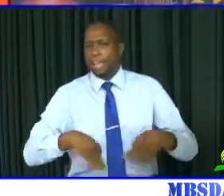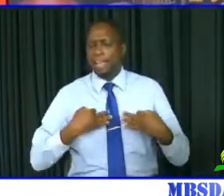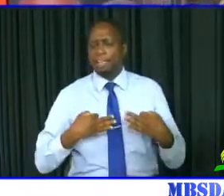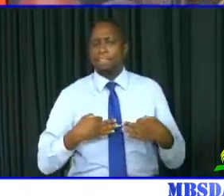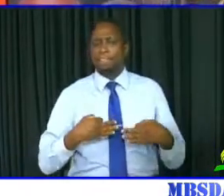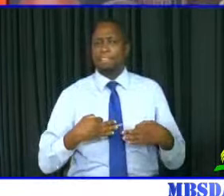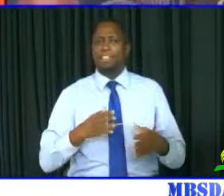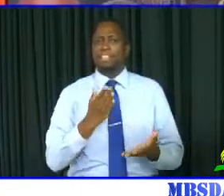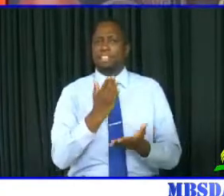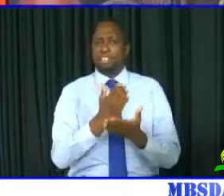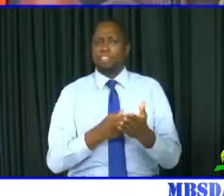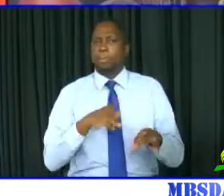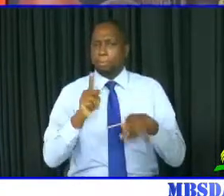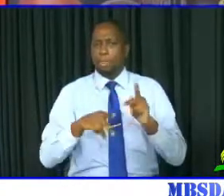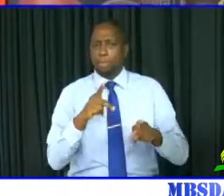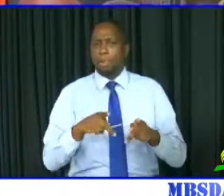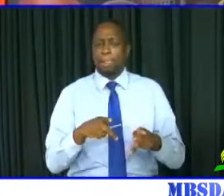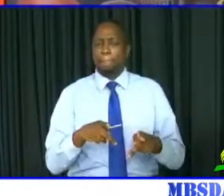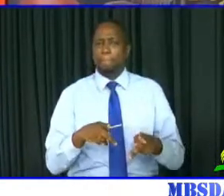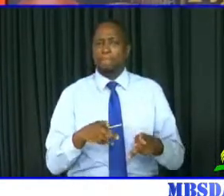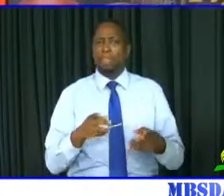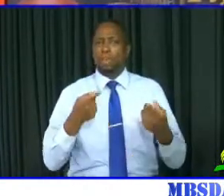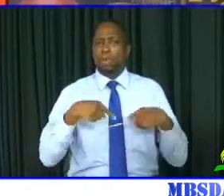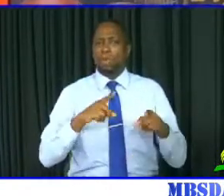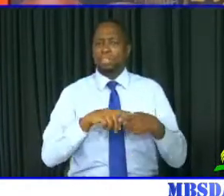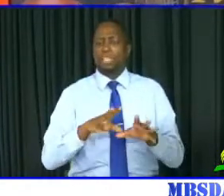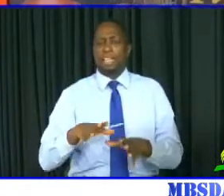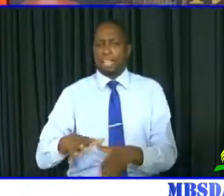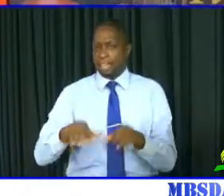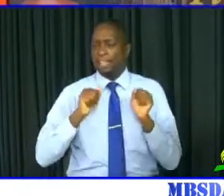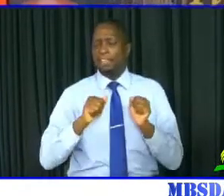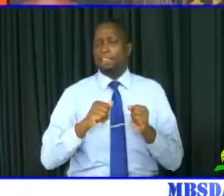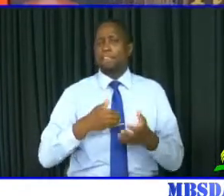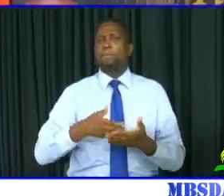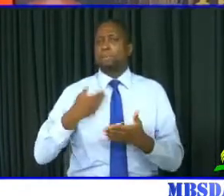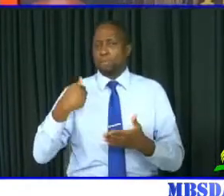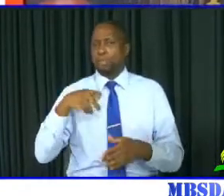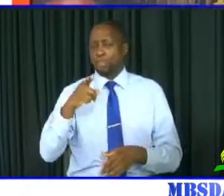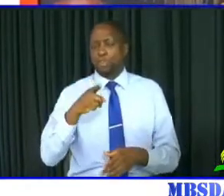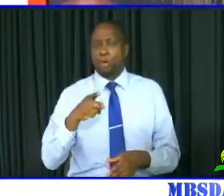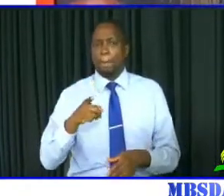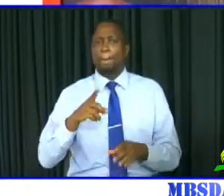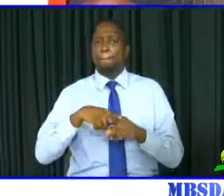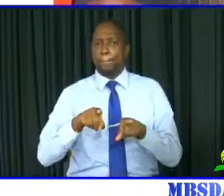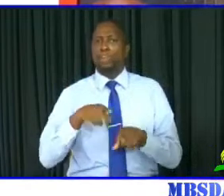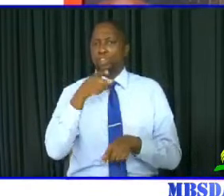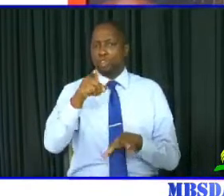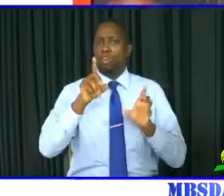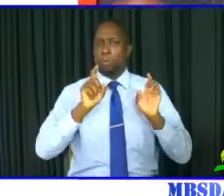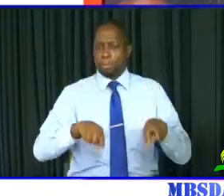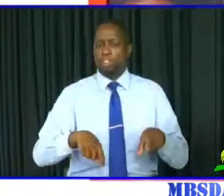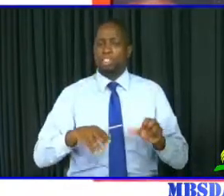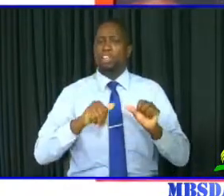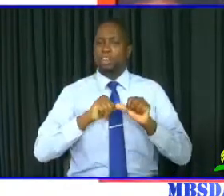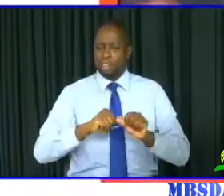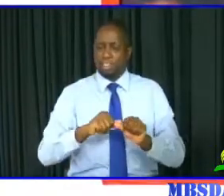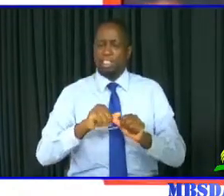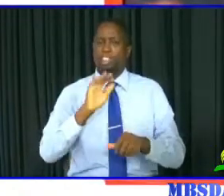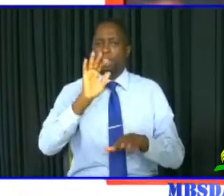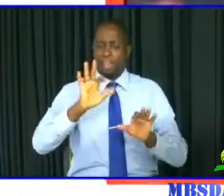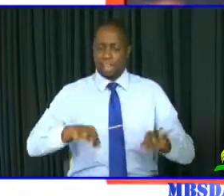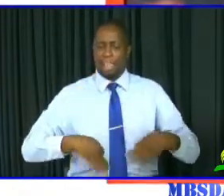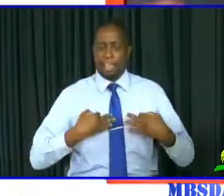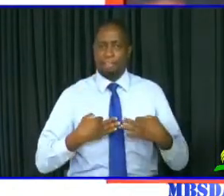still going home. I reached Montego Bay, and I got a taxi heading